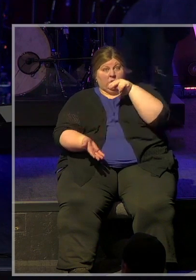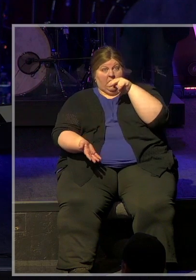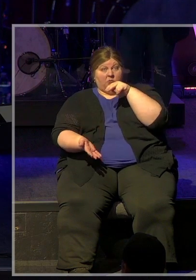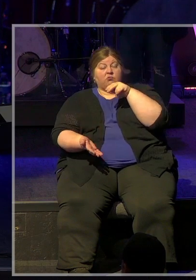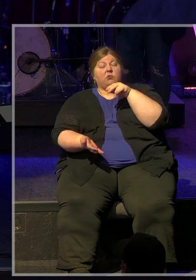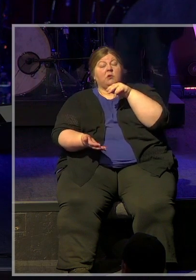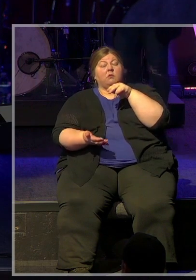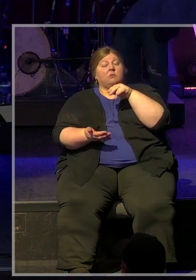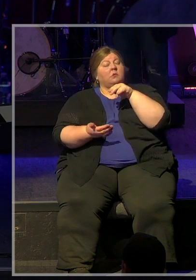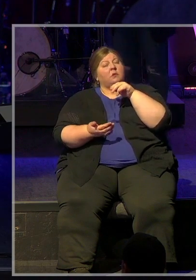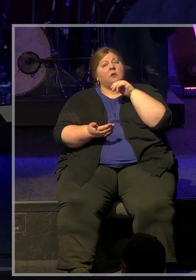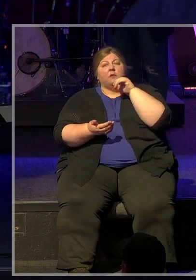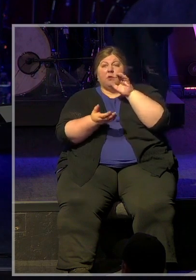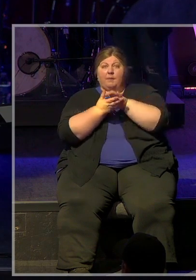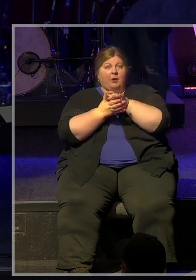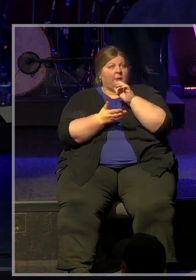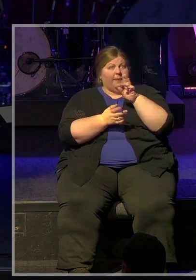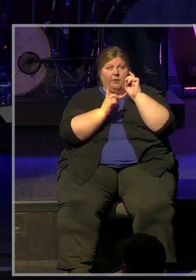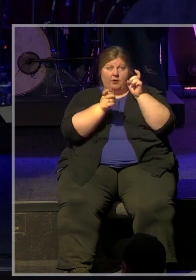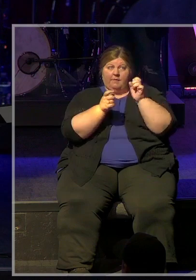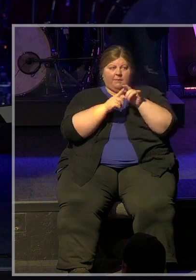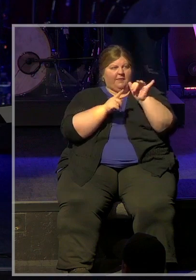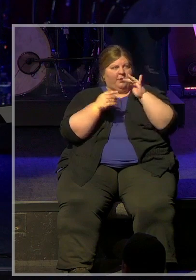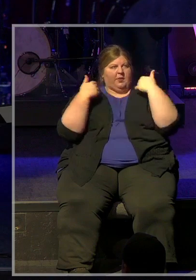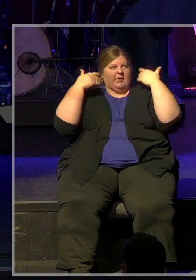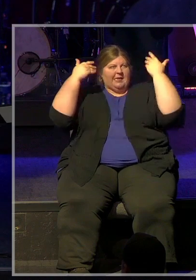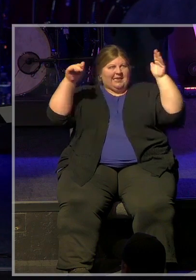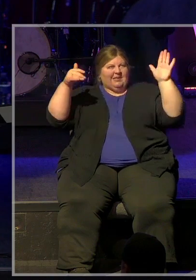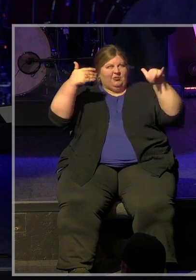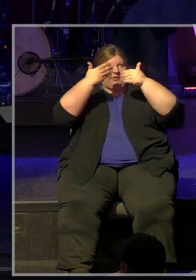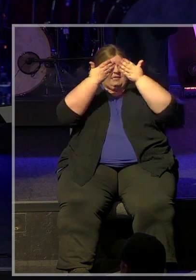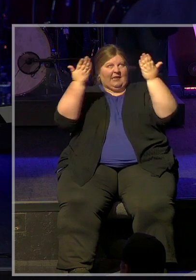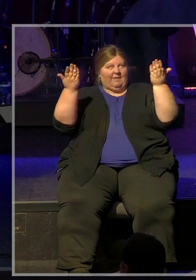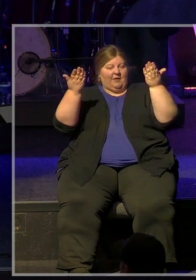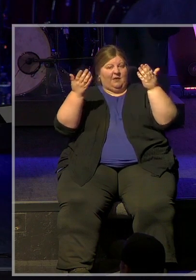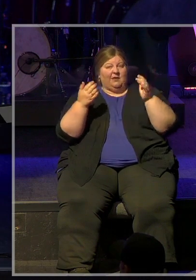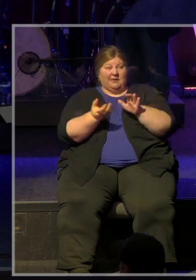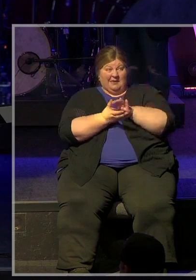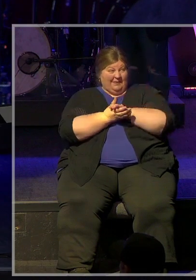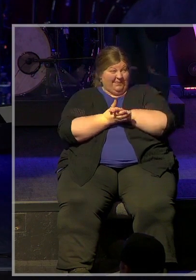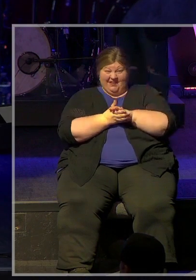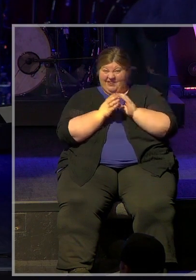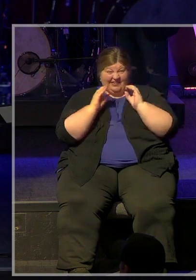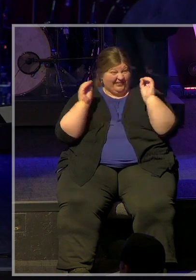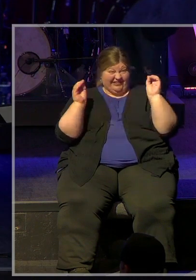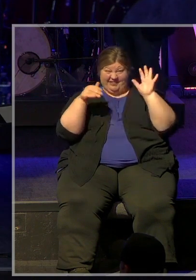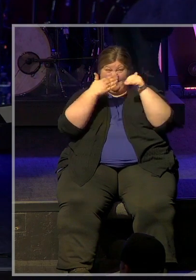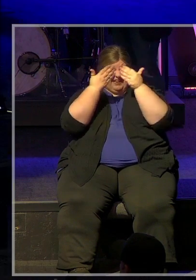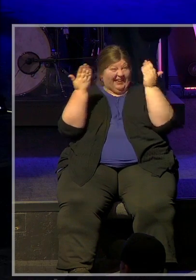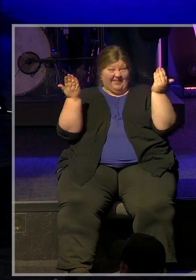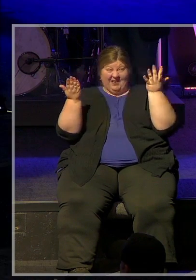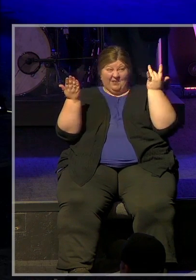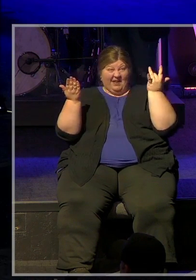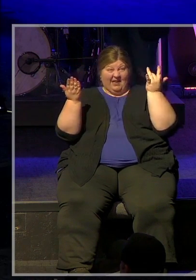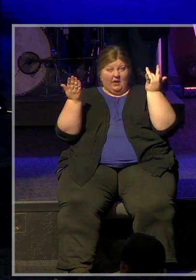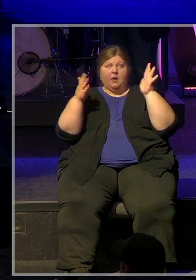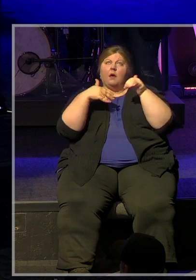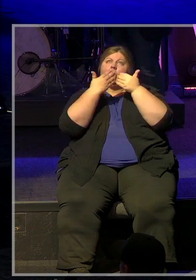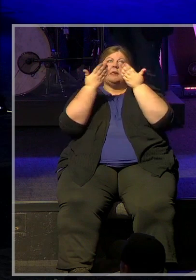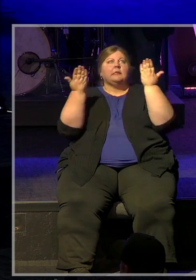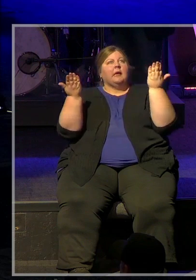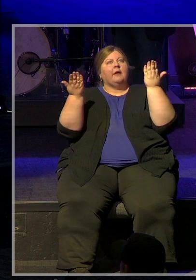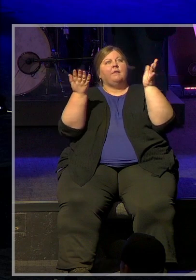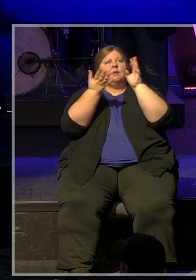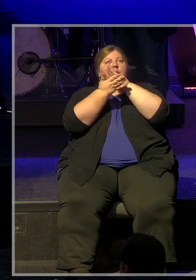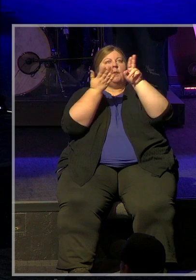nor are given in marriage, but are like angels in heaven. The reason marriage does not exist in heaven is because heaven is when we will